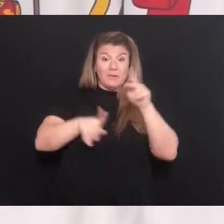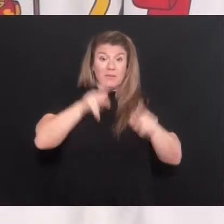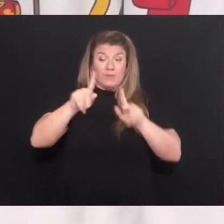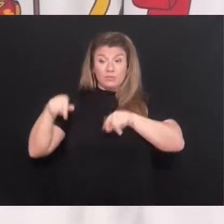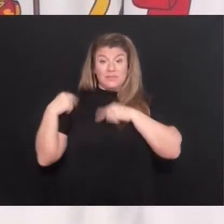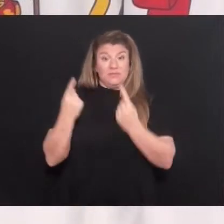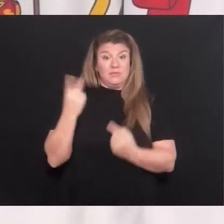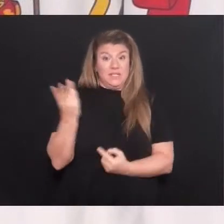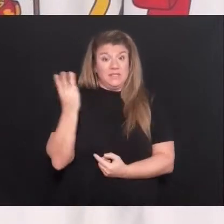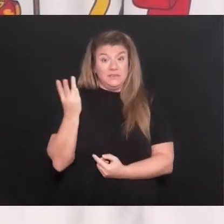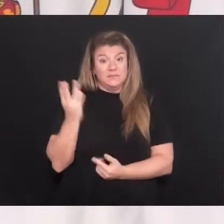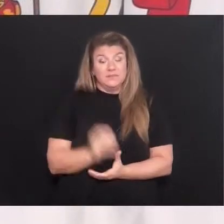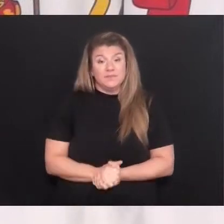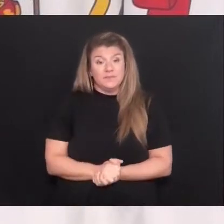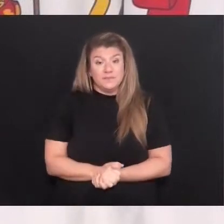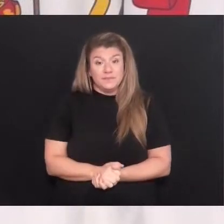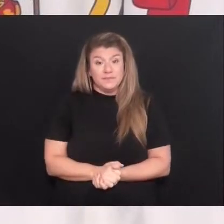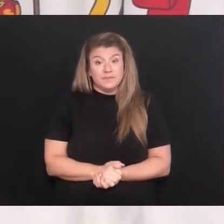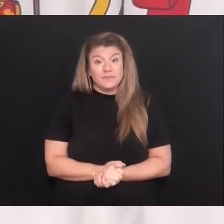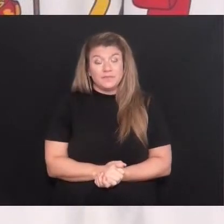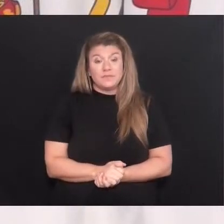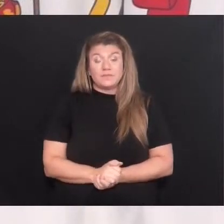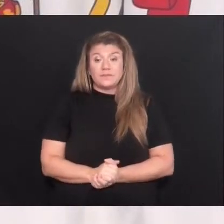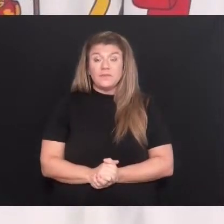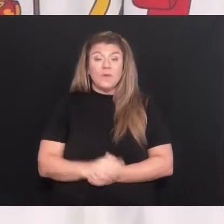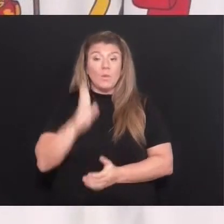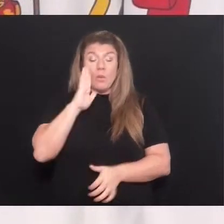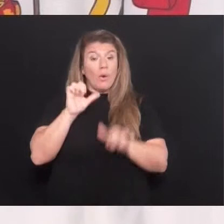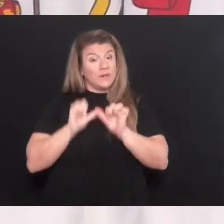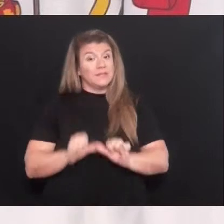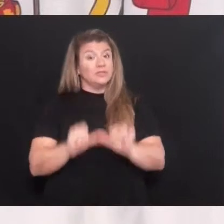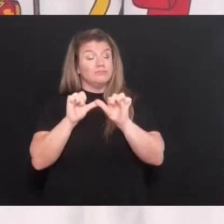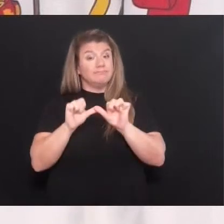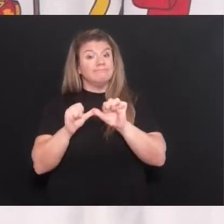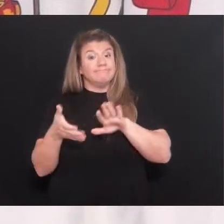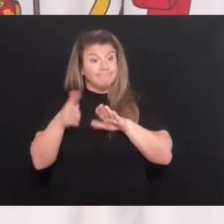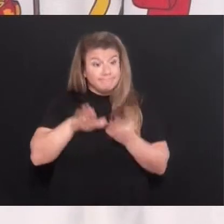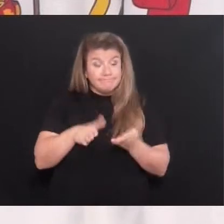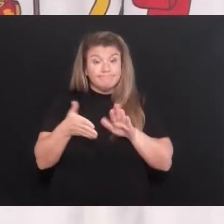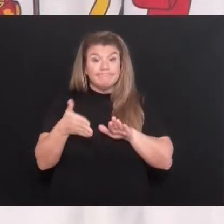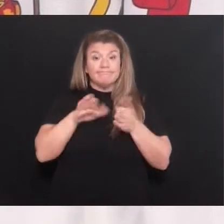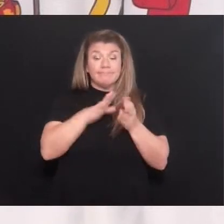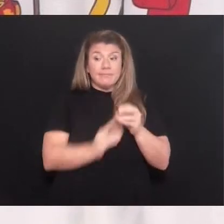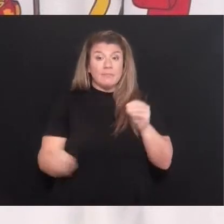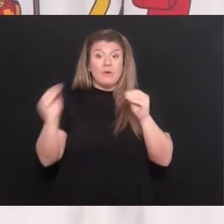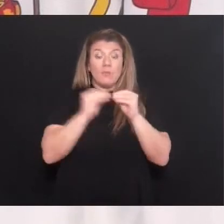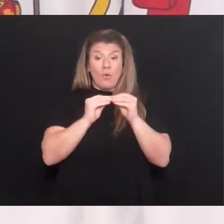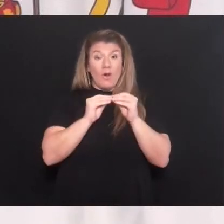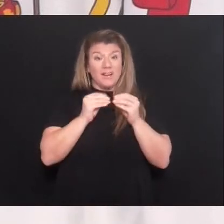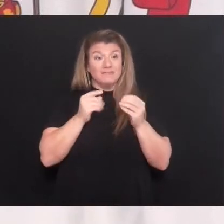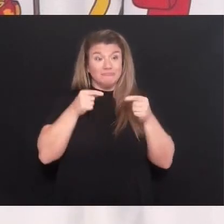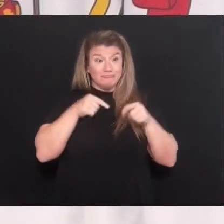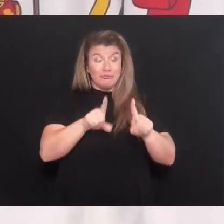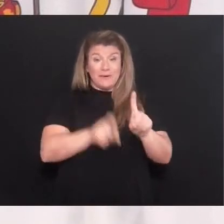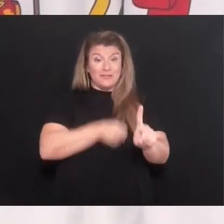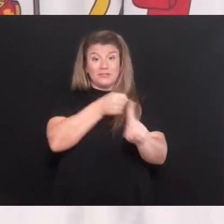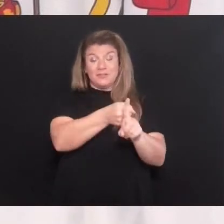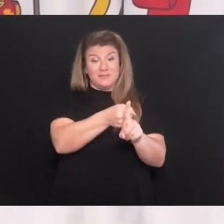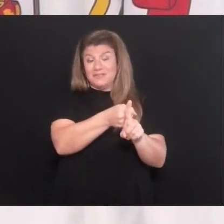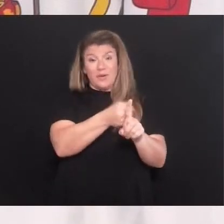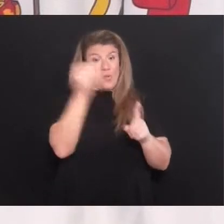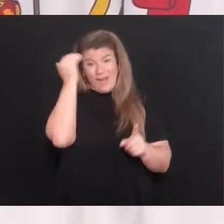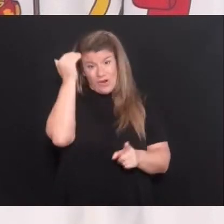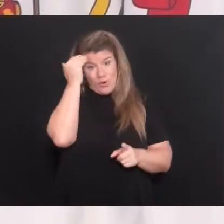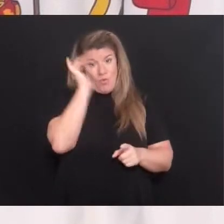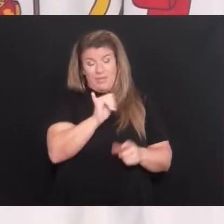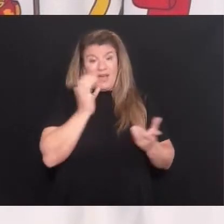since Wednesday. We're going to continue to lose people in this surge without any question, and